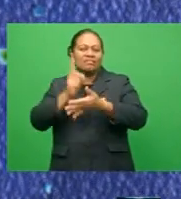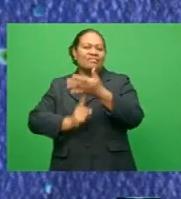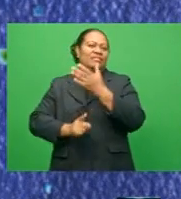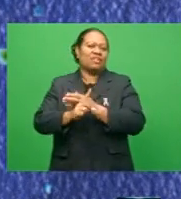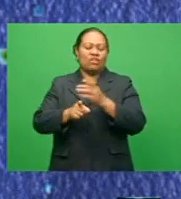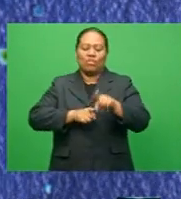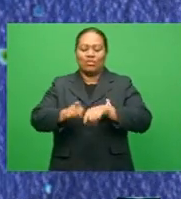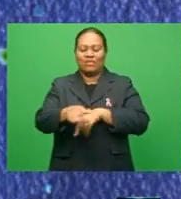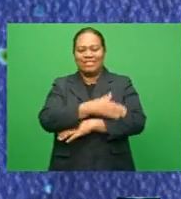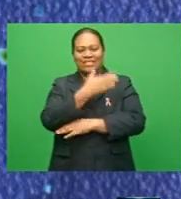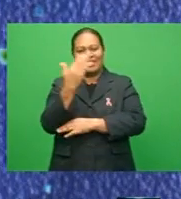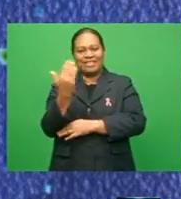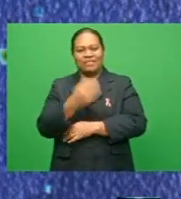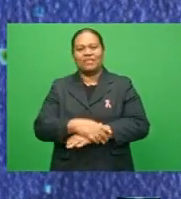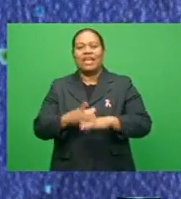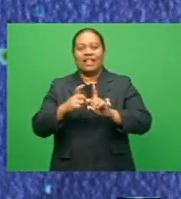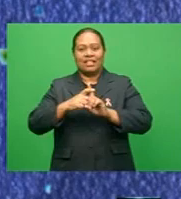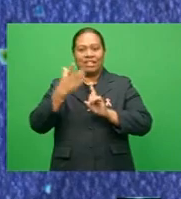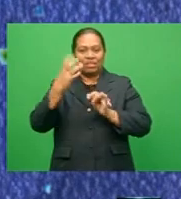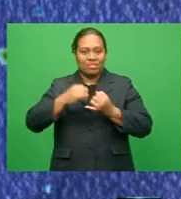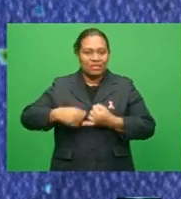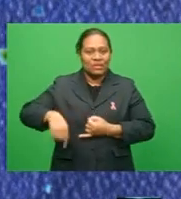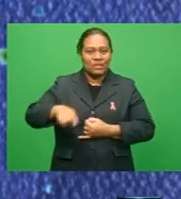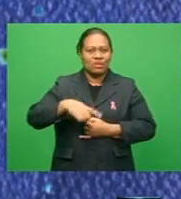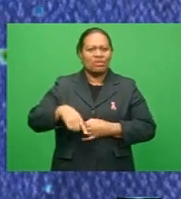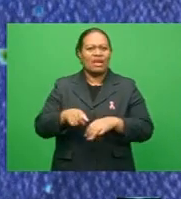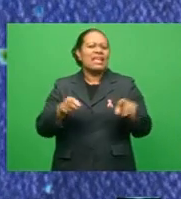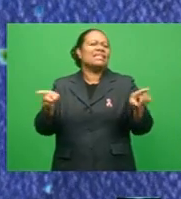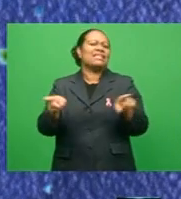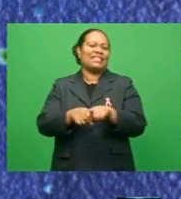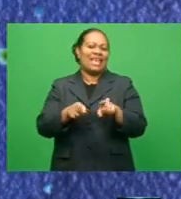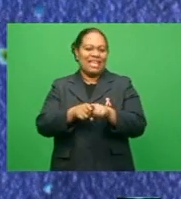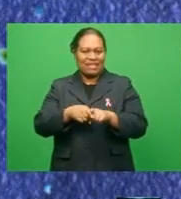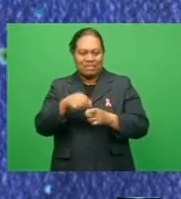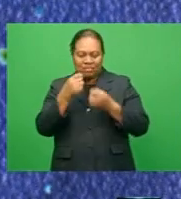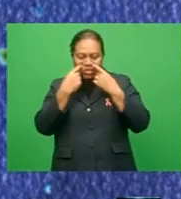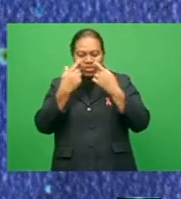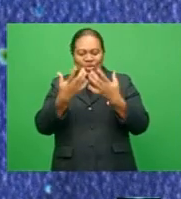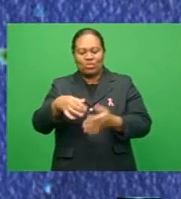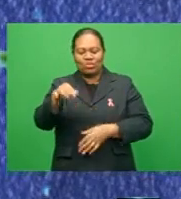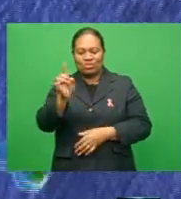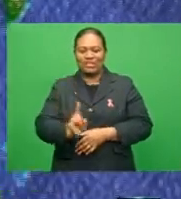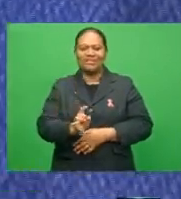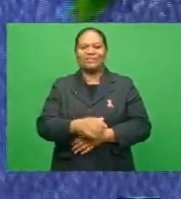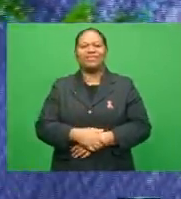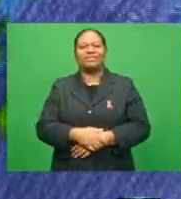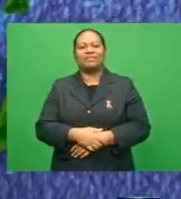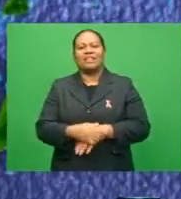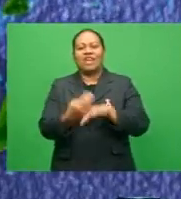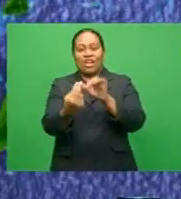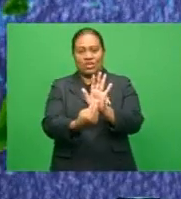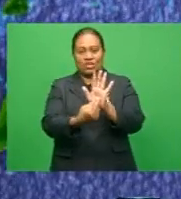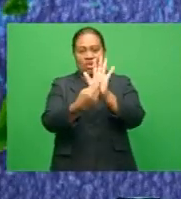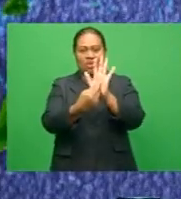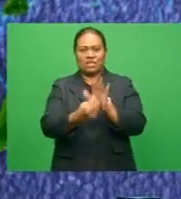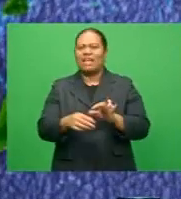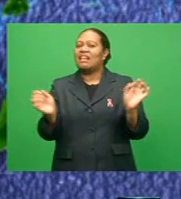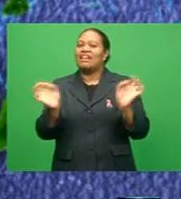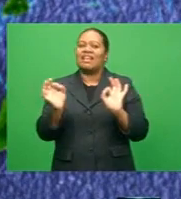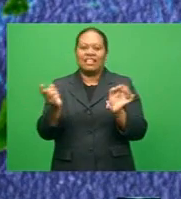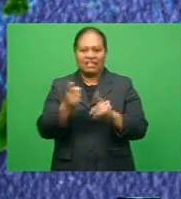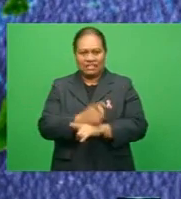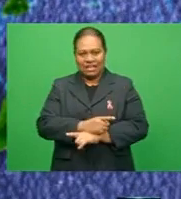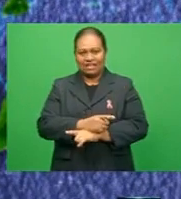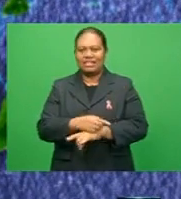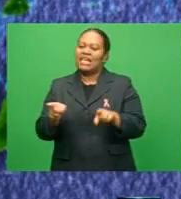of the day. Eastwards from Pacific Harbour to Suva, similar conditions lasted for most of the day. And up north, no major change as